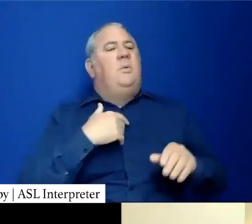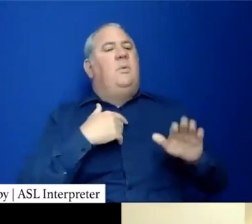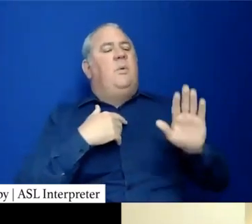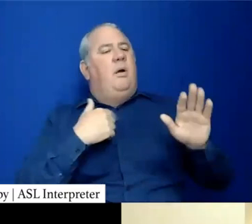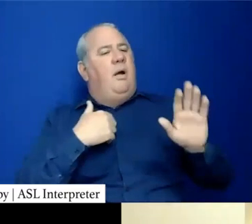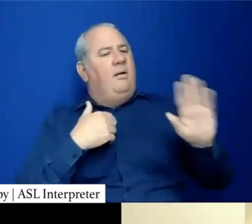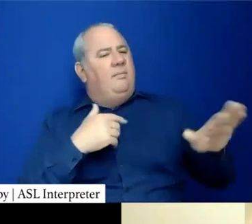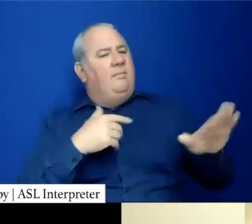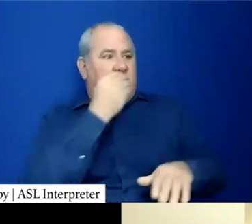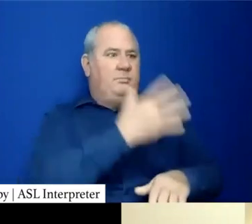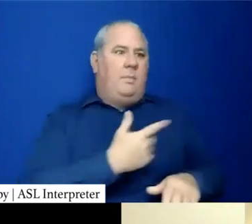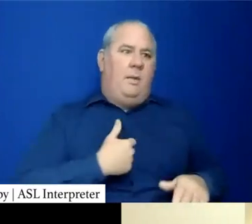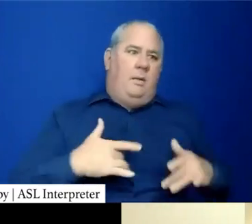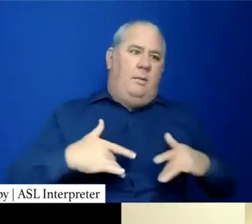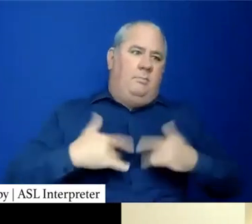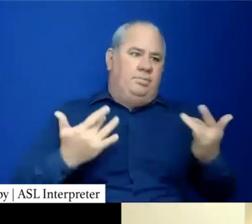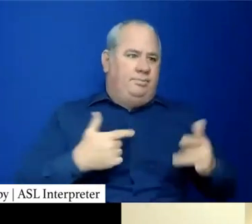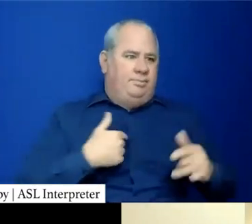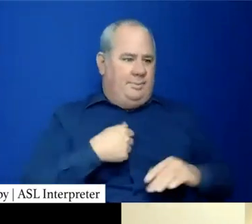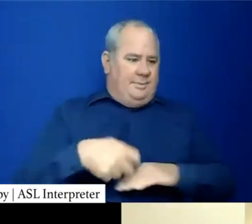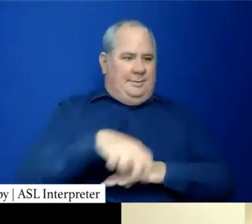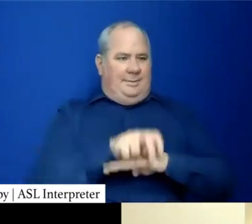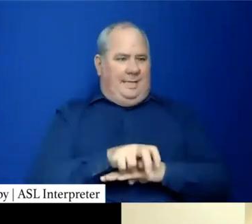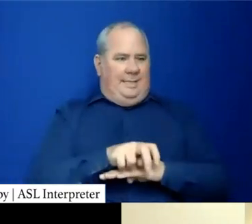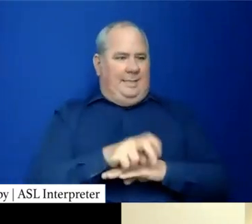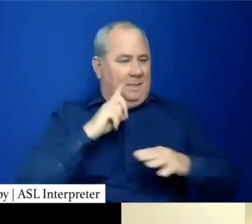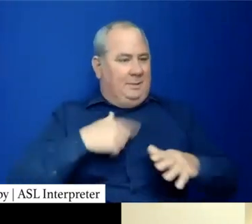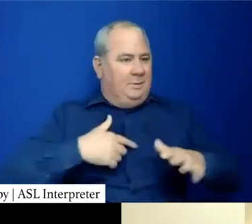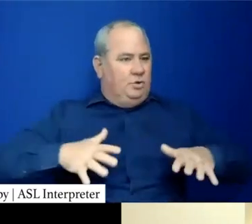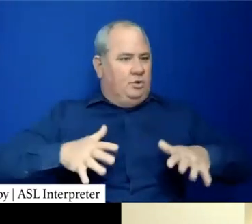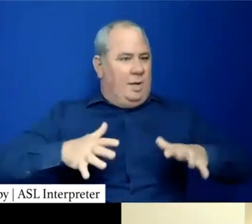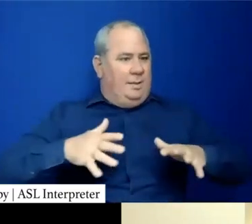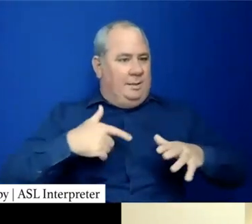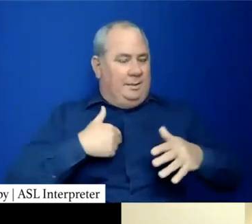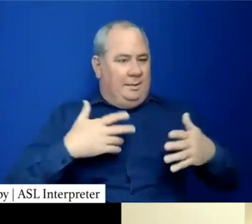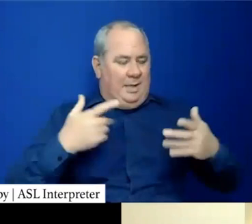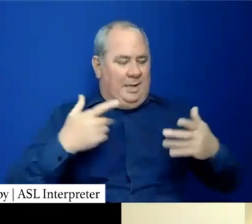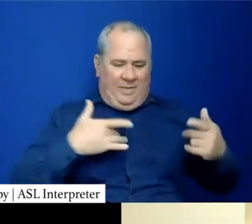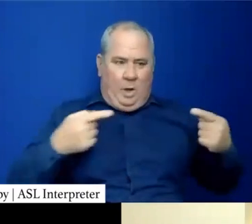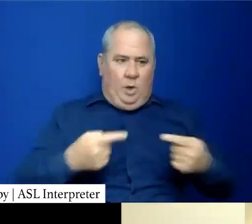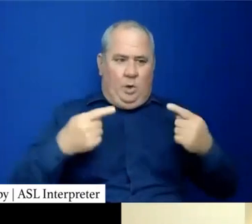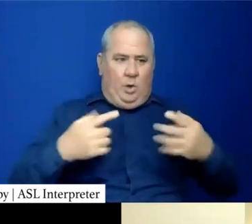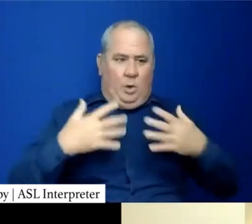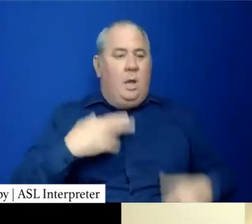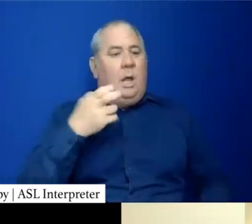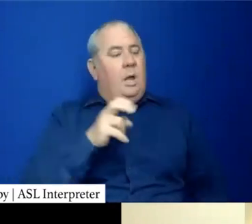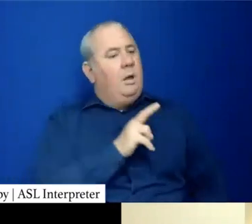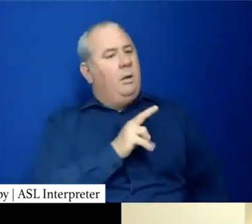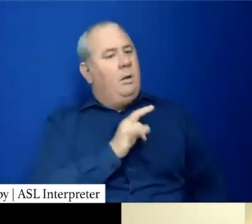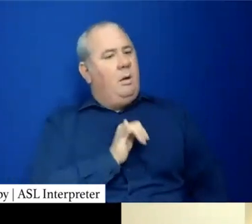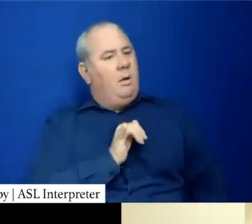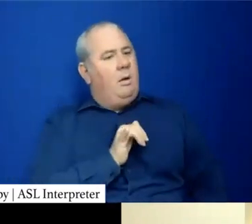gotten a seat, because otherwise with the shaking, like I would have dislocated something. And she looked at me and she was like, oh, do you have EDS?